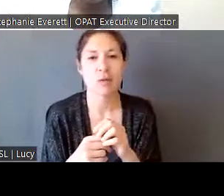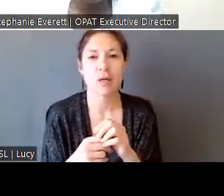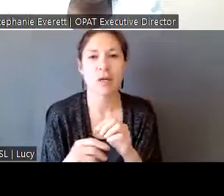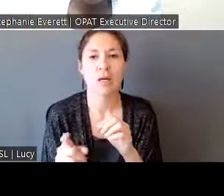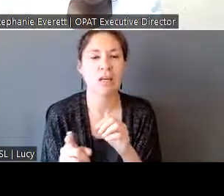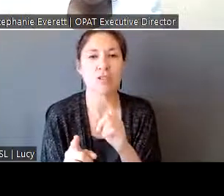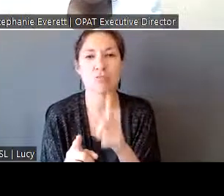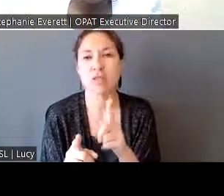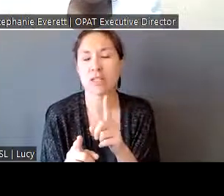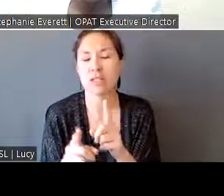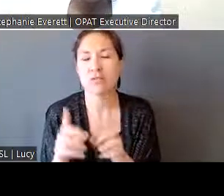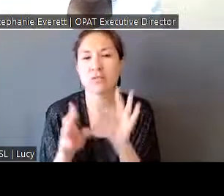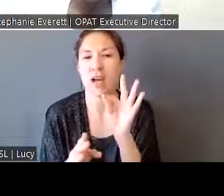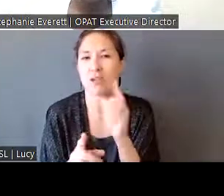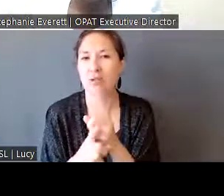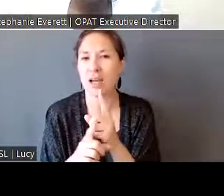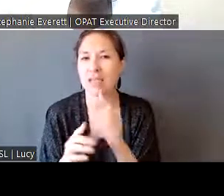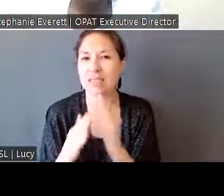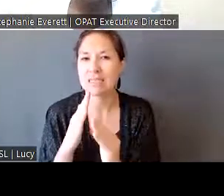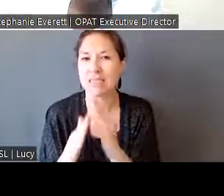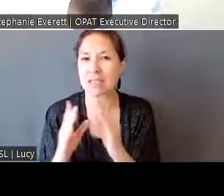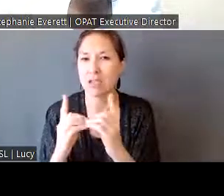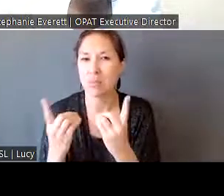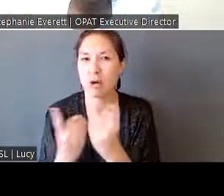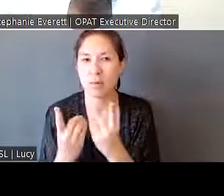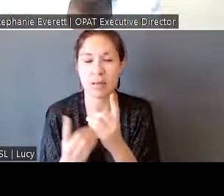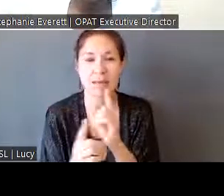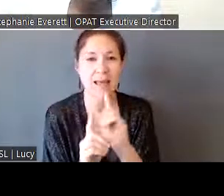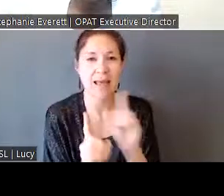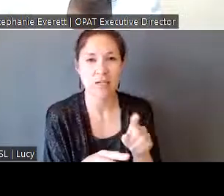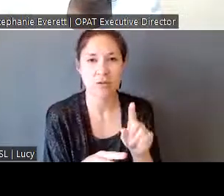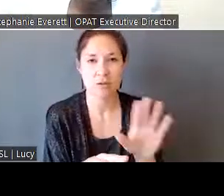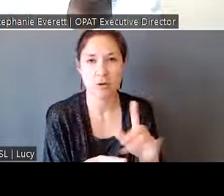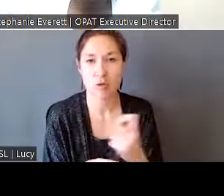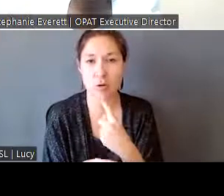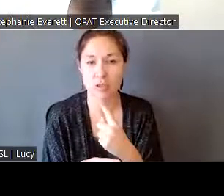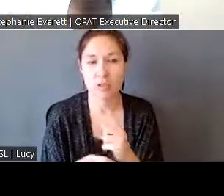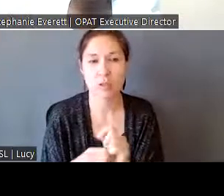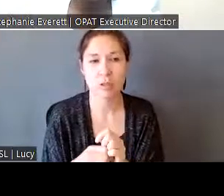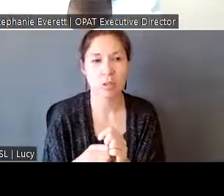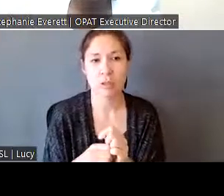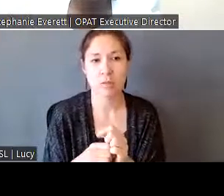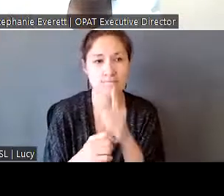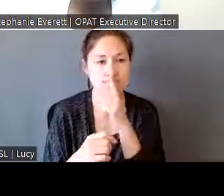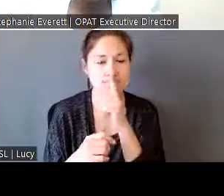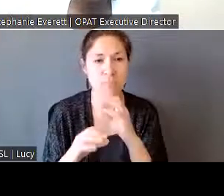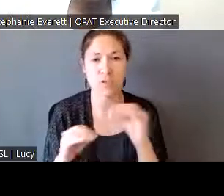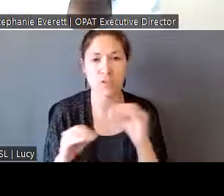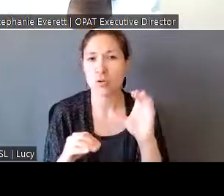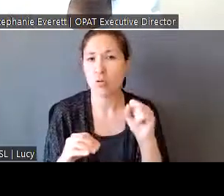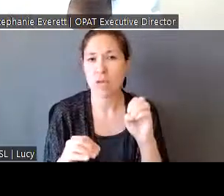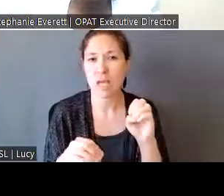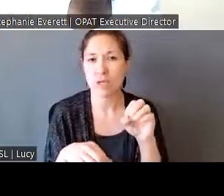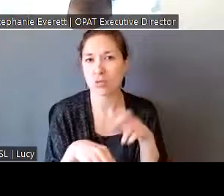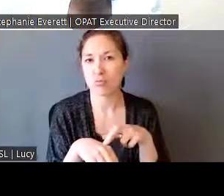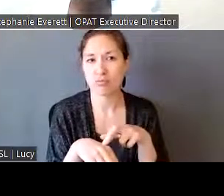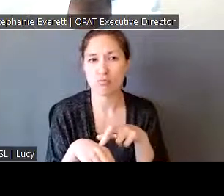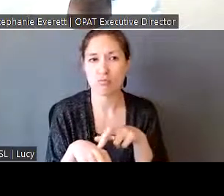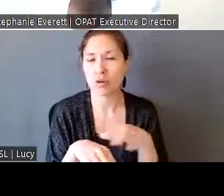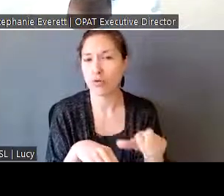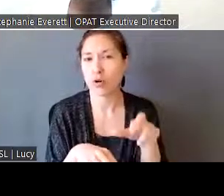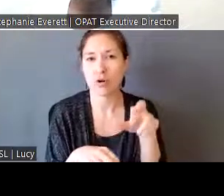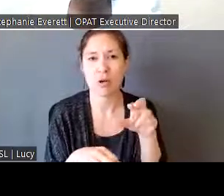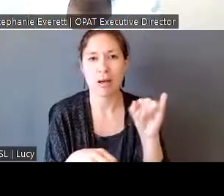someone. We've had no dispositions that were referred to, any cases, no cases referred right now to the Internal